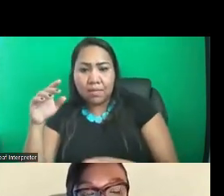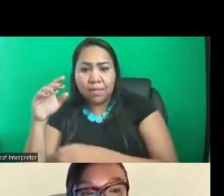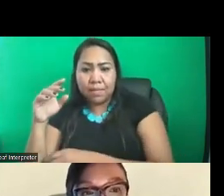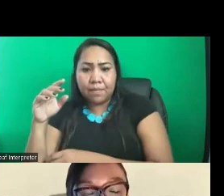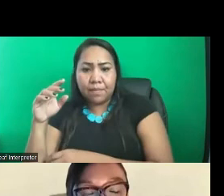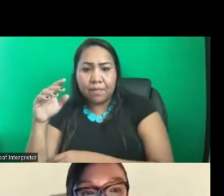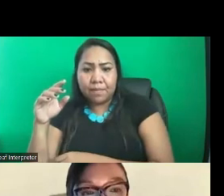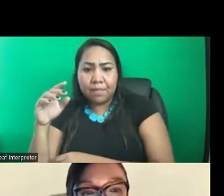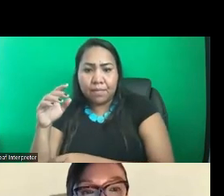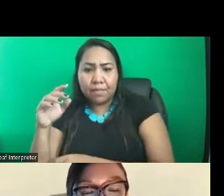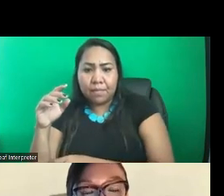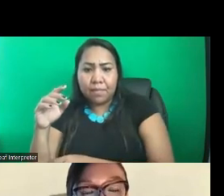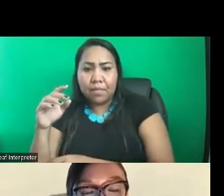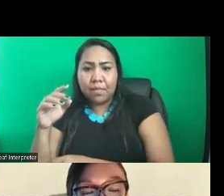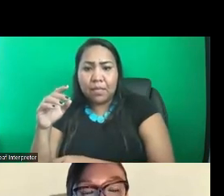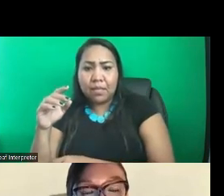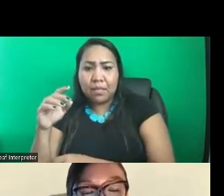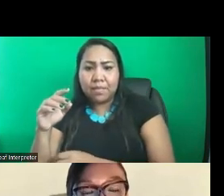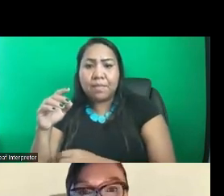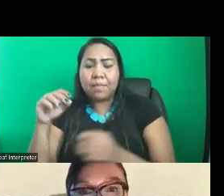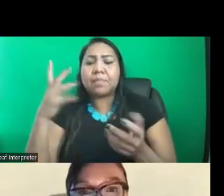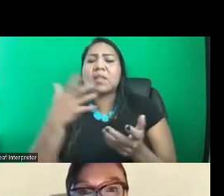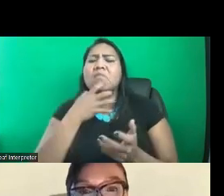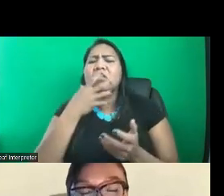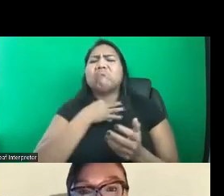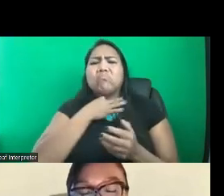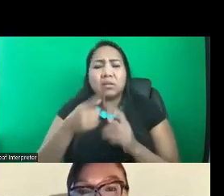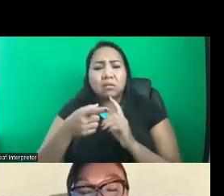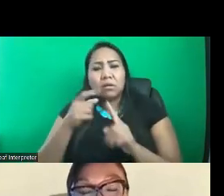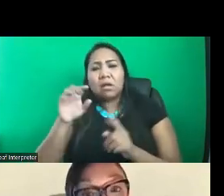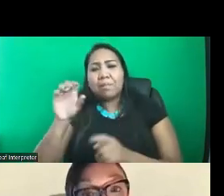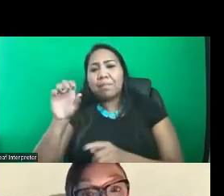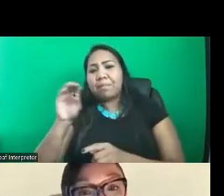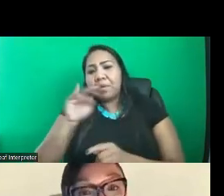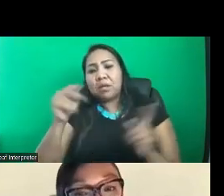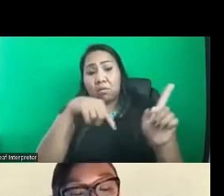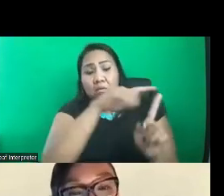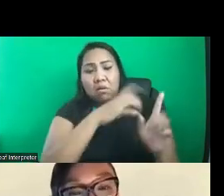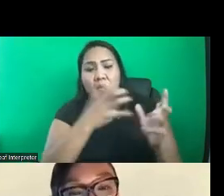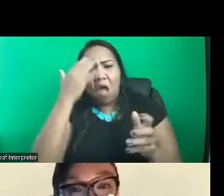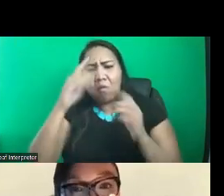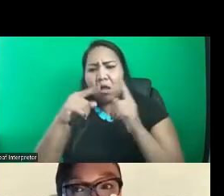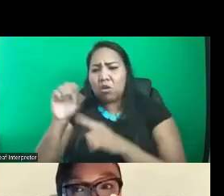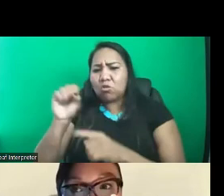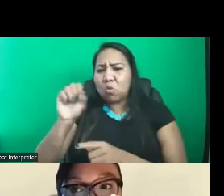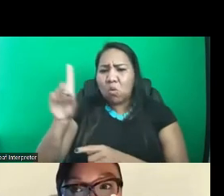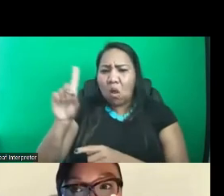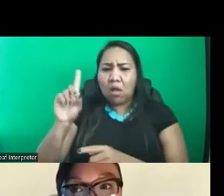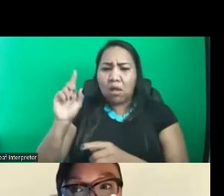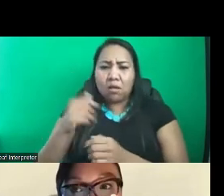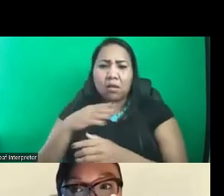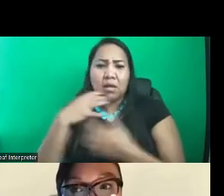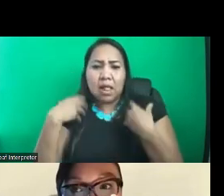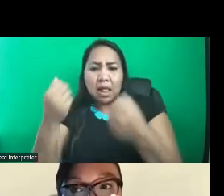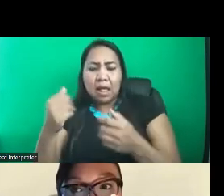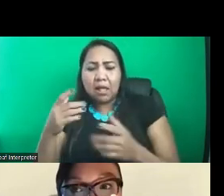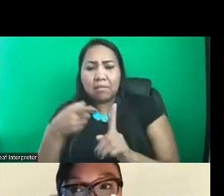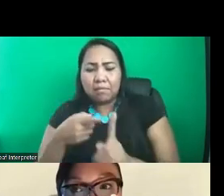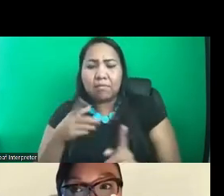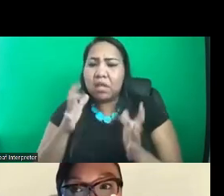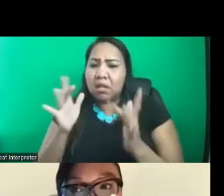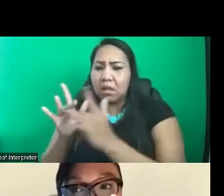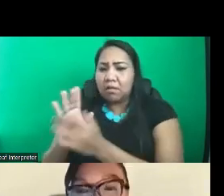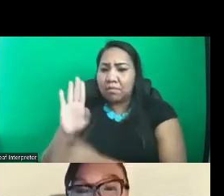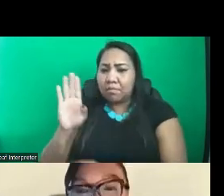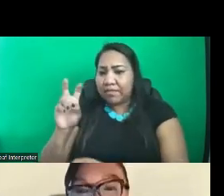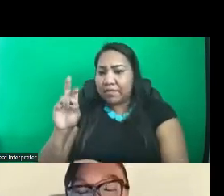all, Jim was kind enough to add Beverly Warren's email if you were curious. Scroll up in the chat.